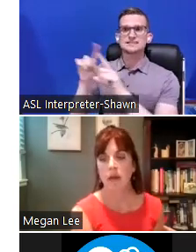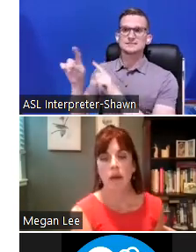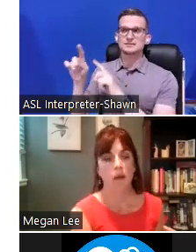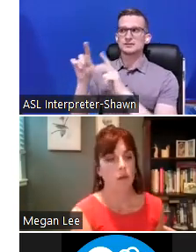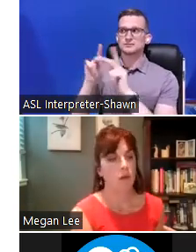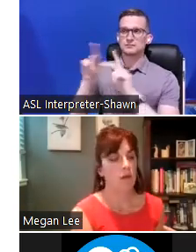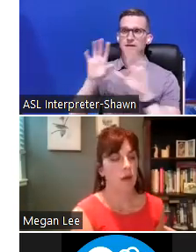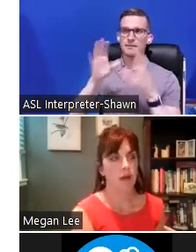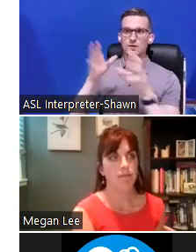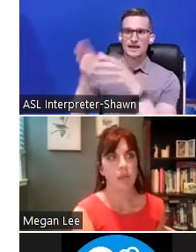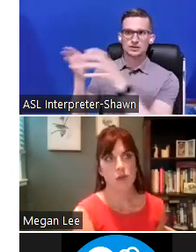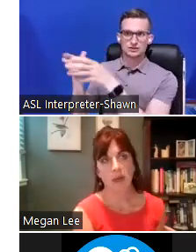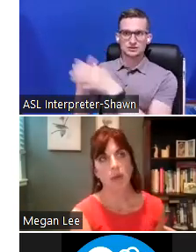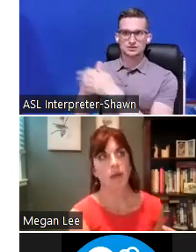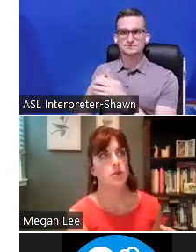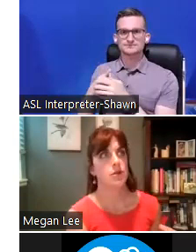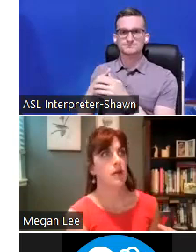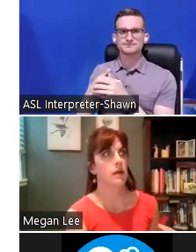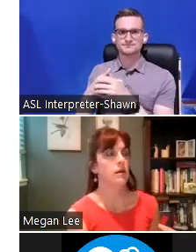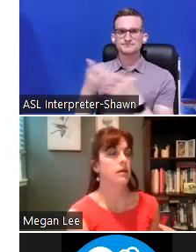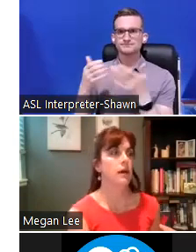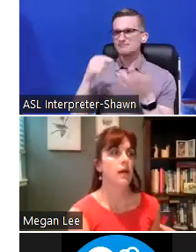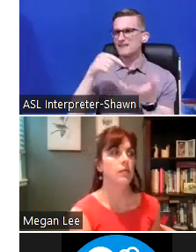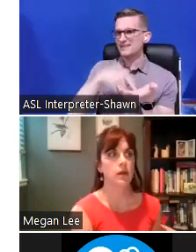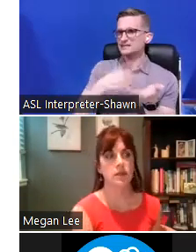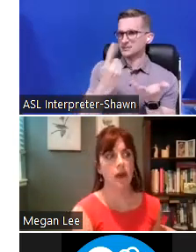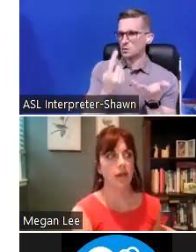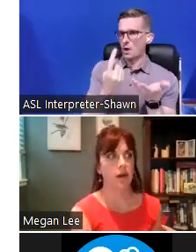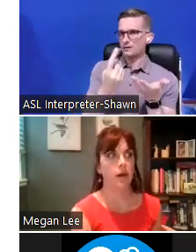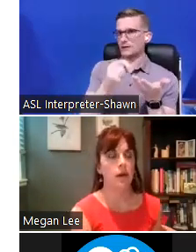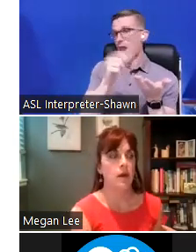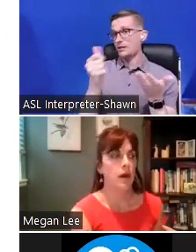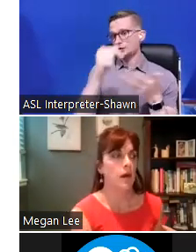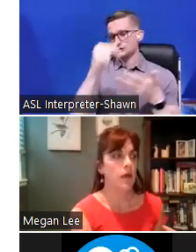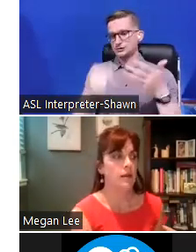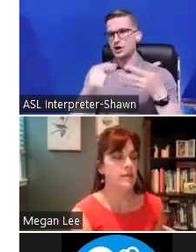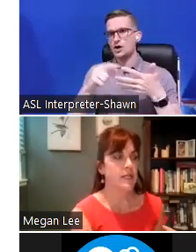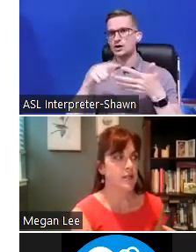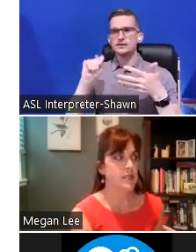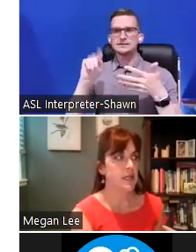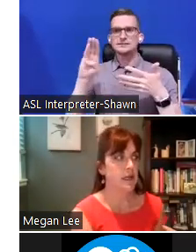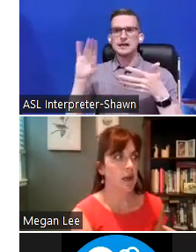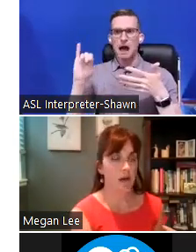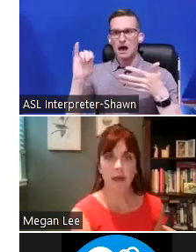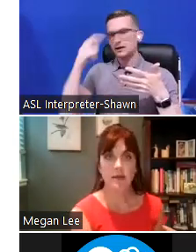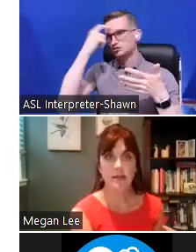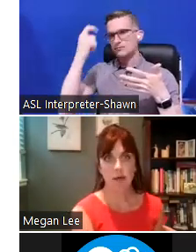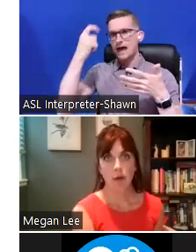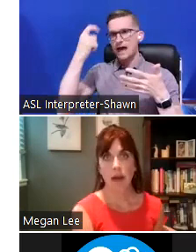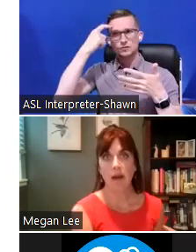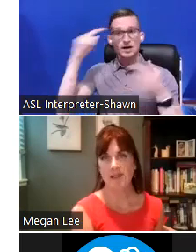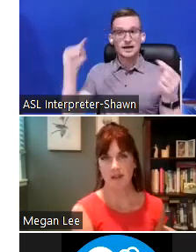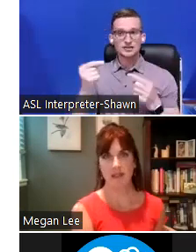them, along with traumatic brain injury and some other kind of specialty areas